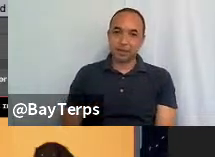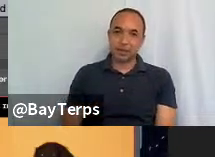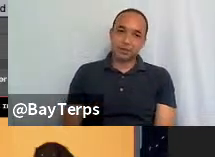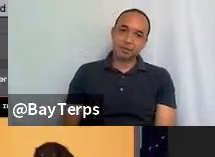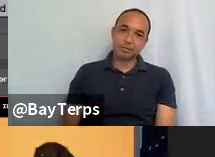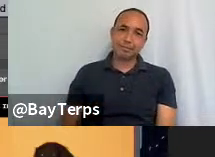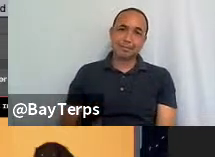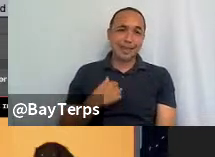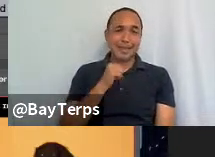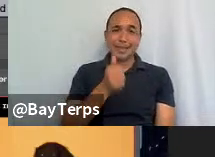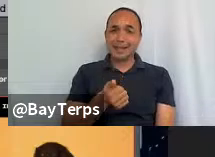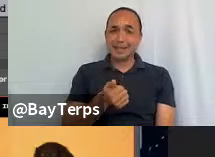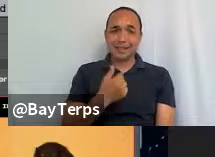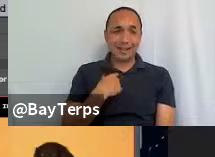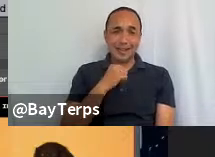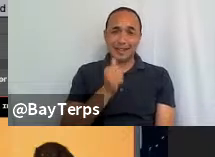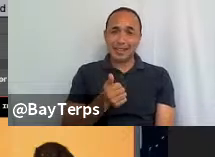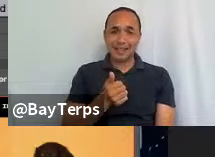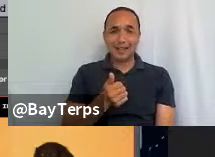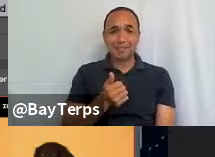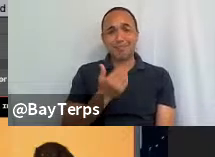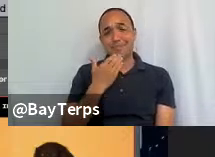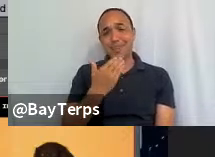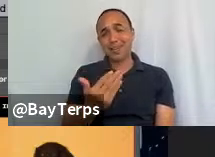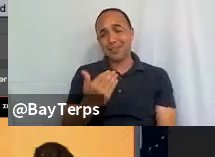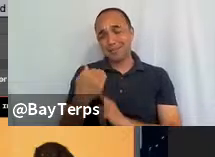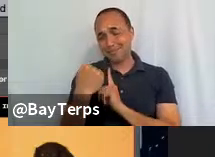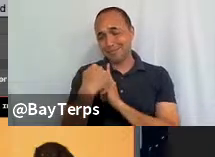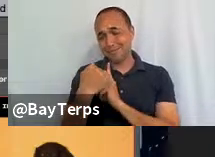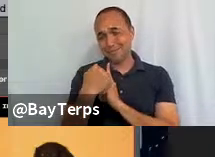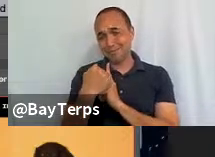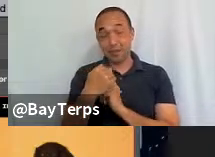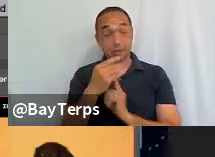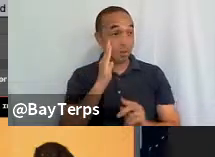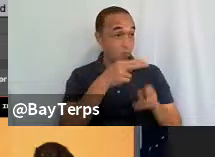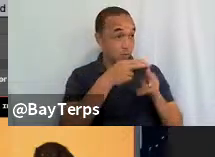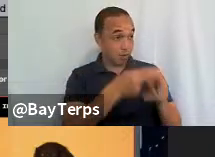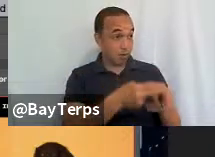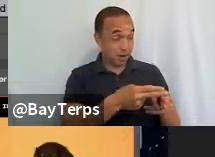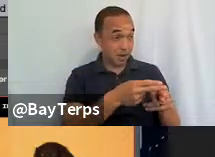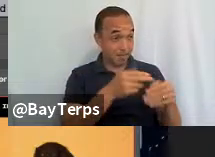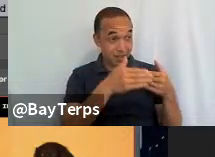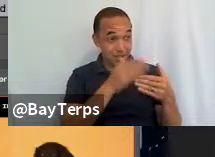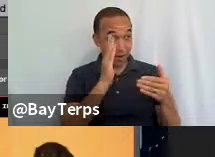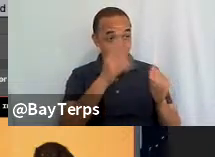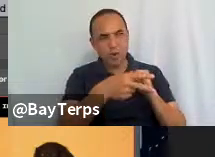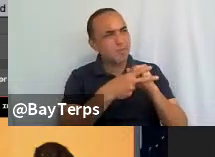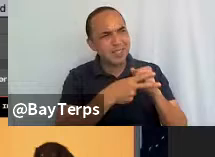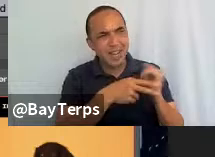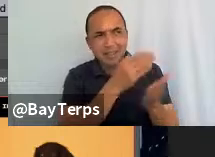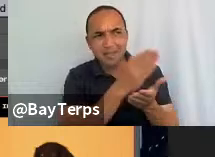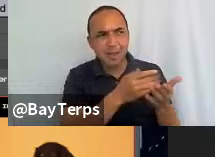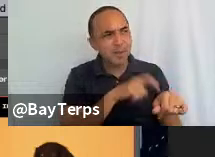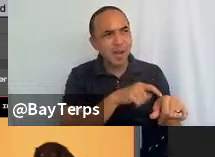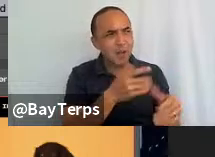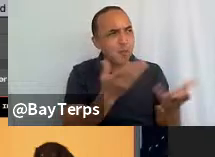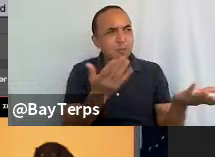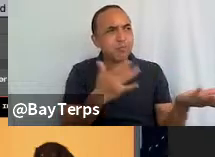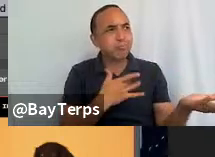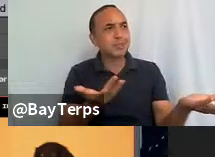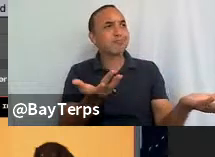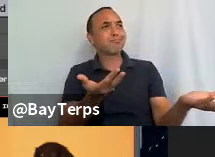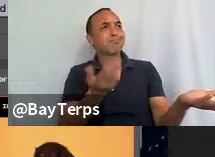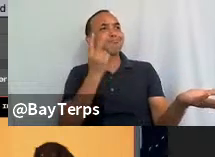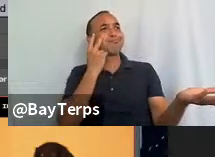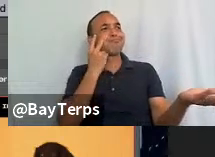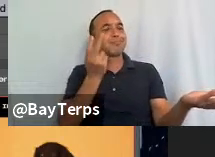I didn't. Thank JK. you for calling me out. It's fine. It's Oh, it's okay. fine. Are you going to name that layer too? Are you going to hit save at some point? I don't know. We will see. It's